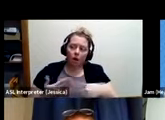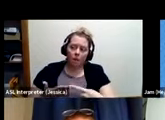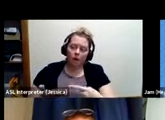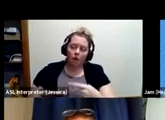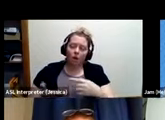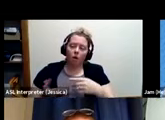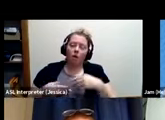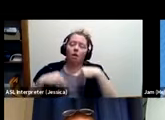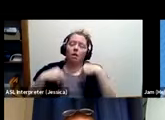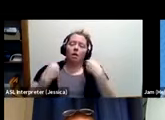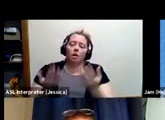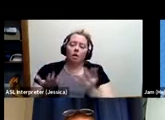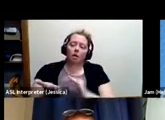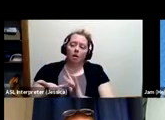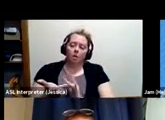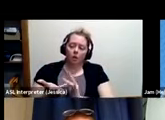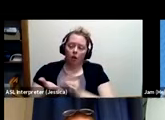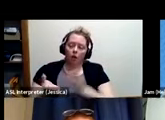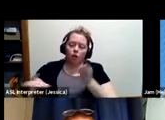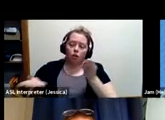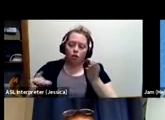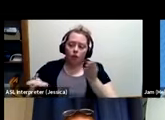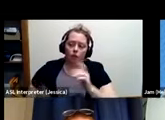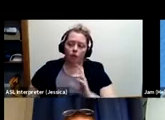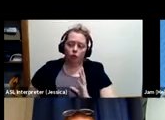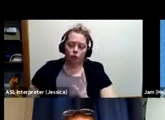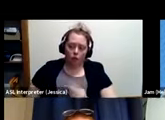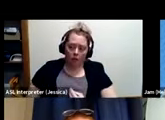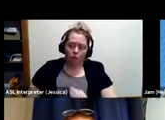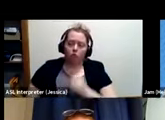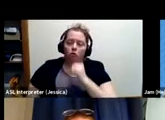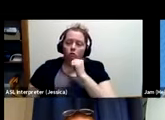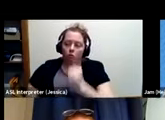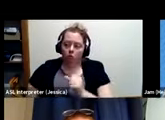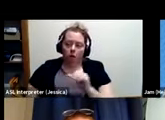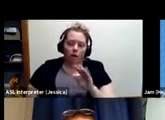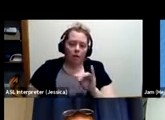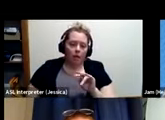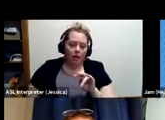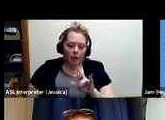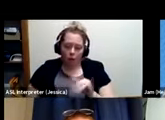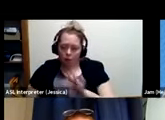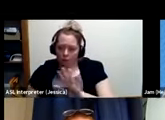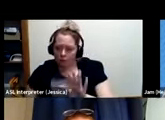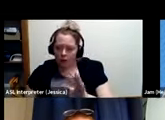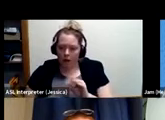providing medical services to trans and non-binary people? What's some advice that we can give?